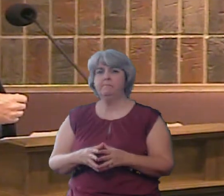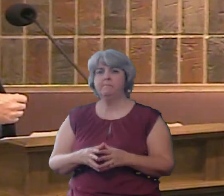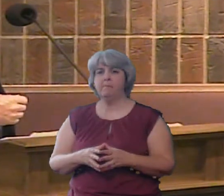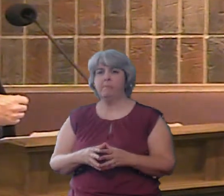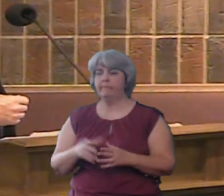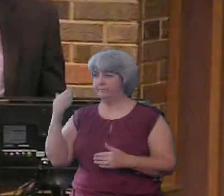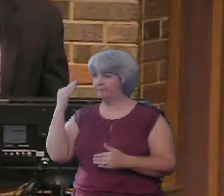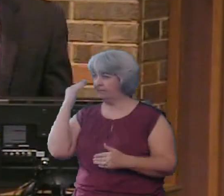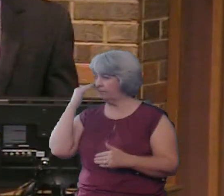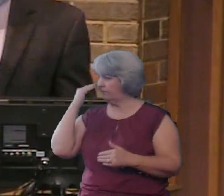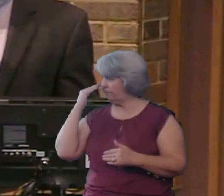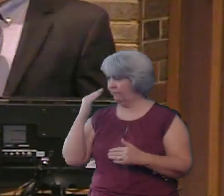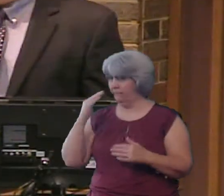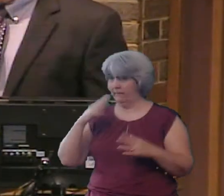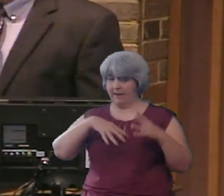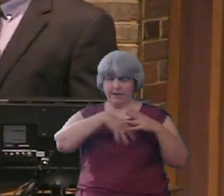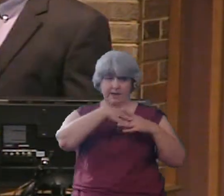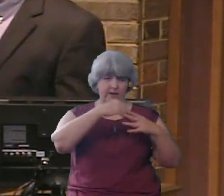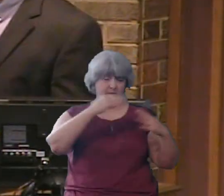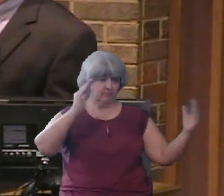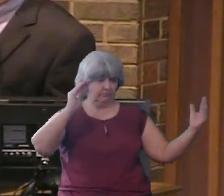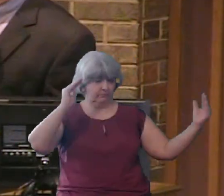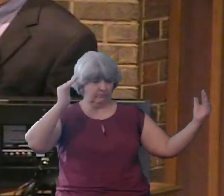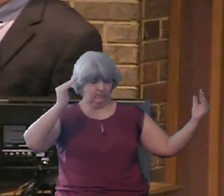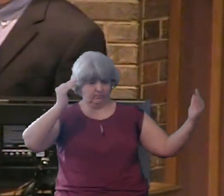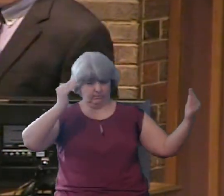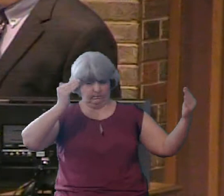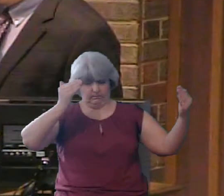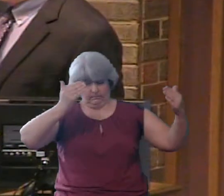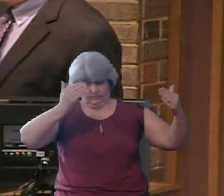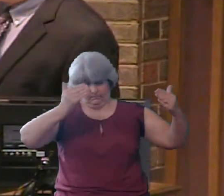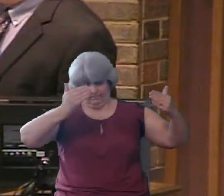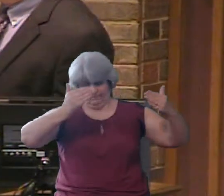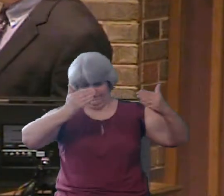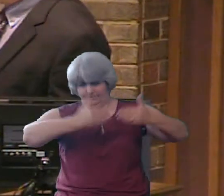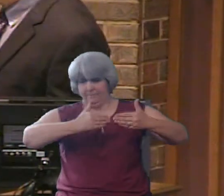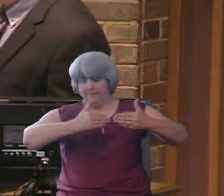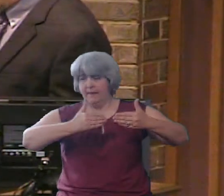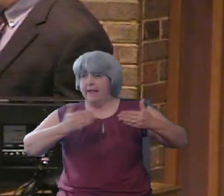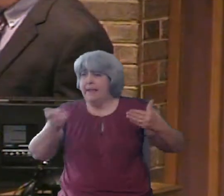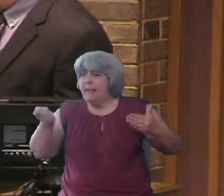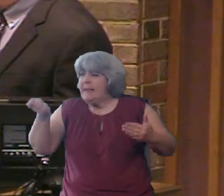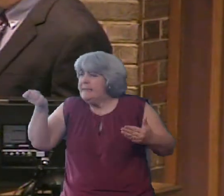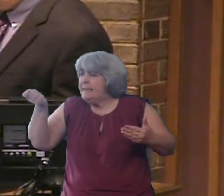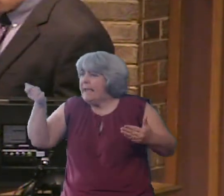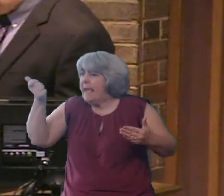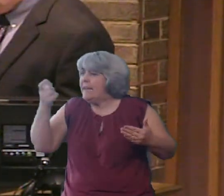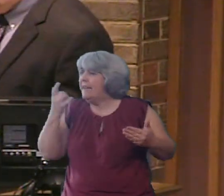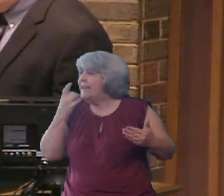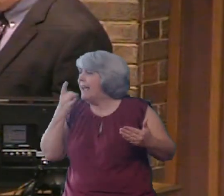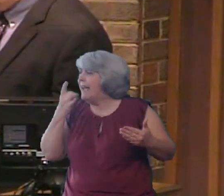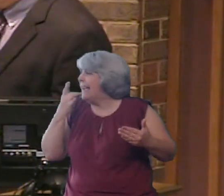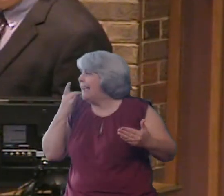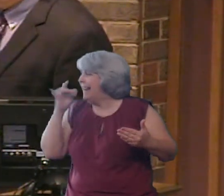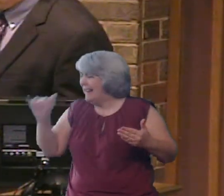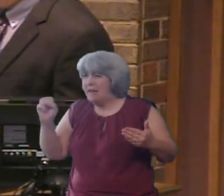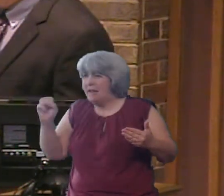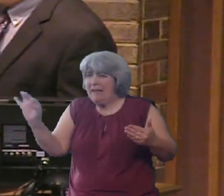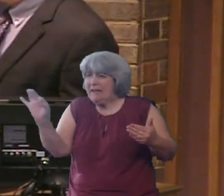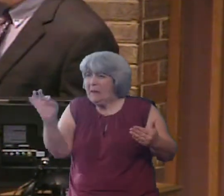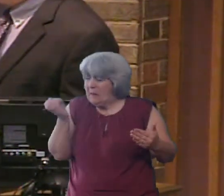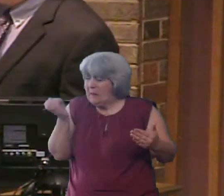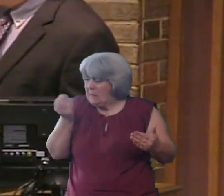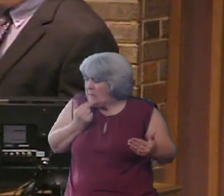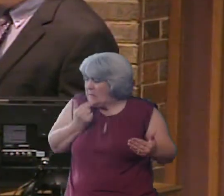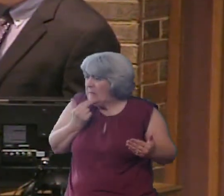is the darkest night. And it doesn't take much of a light. If you've ever been plunged in absolute darkness, in total and complete darkness,